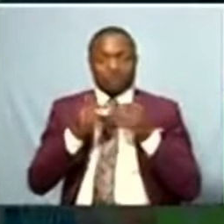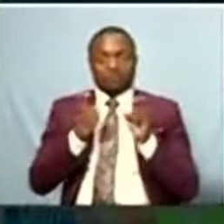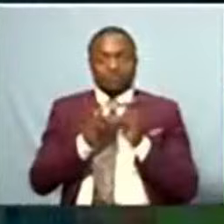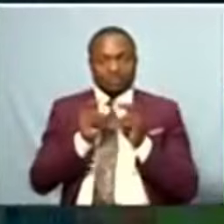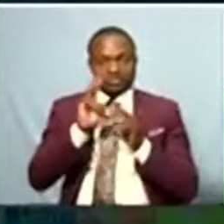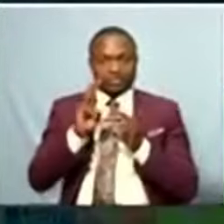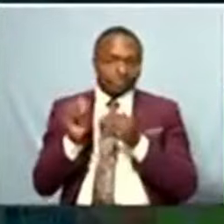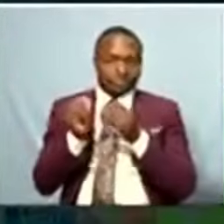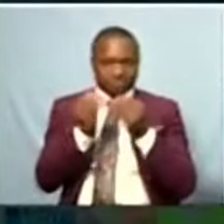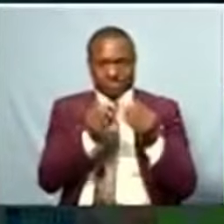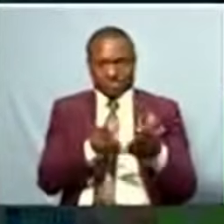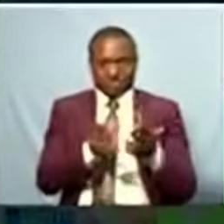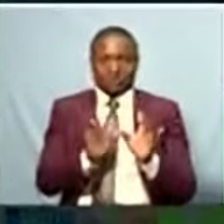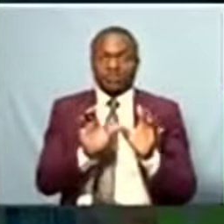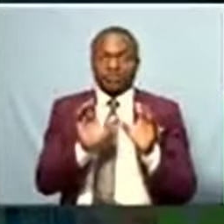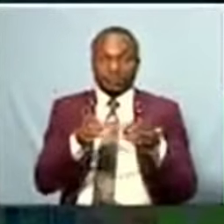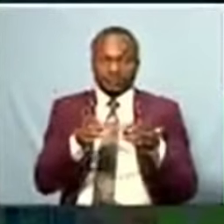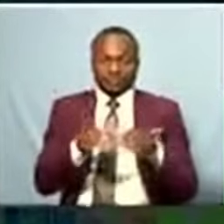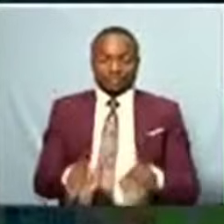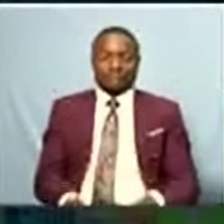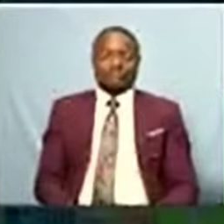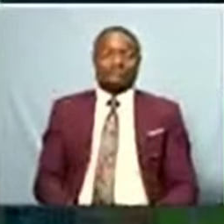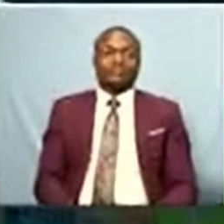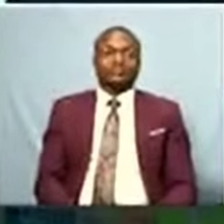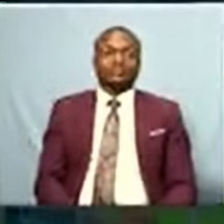able to avail it to the committee. Yes.